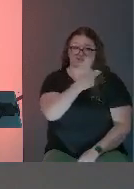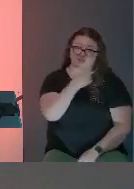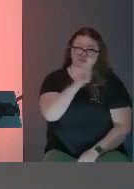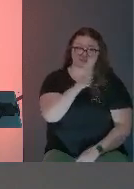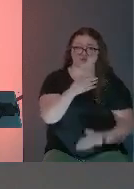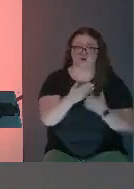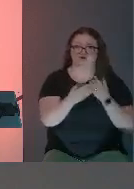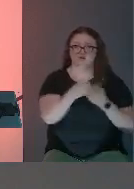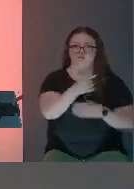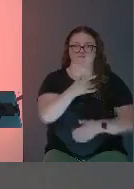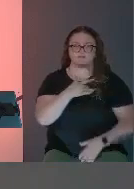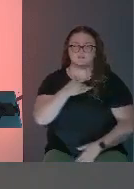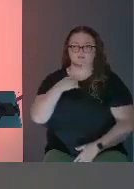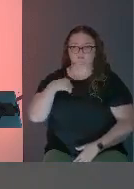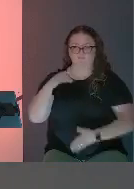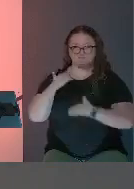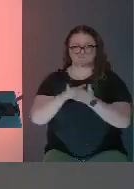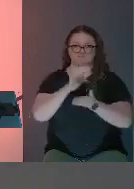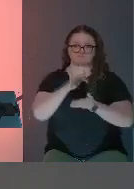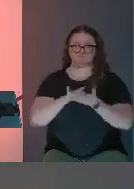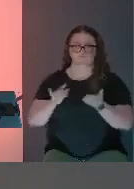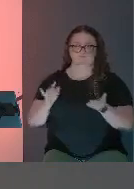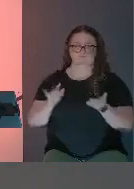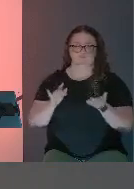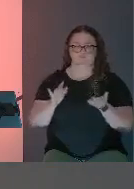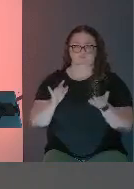very, very critical and very, very